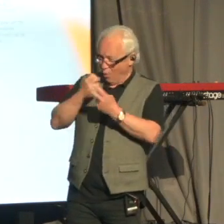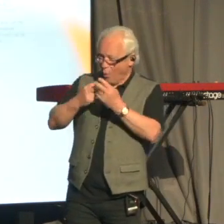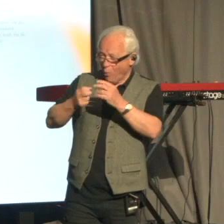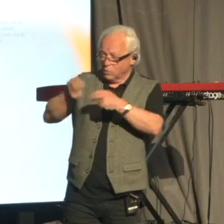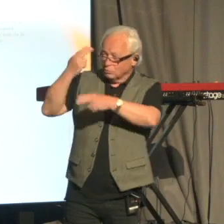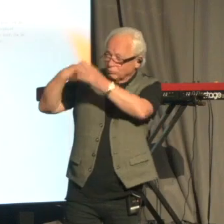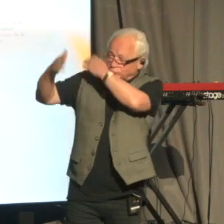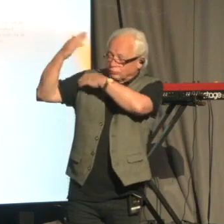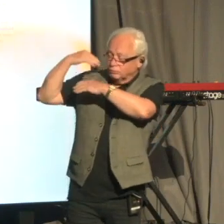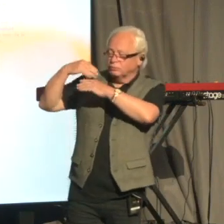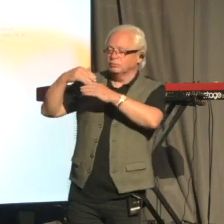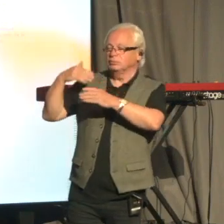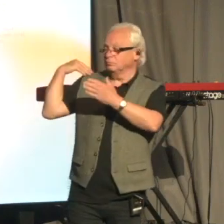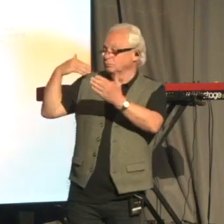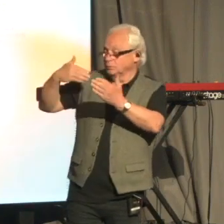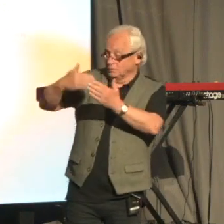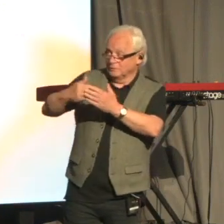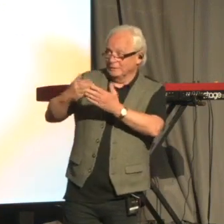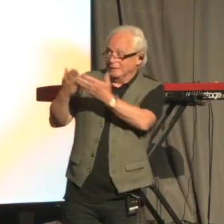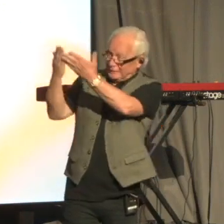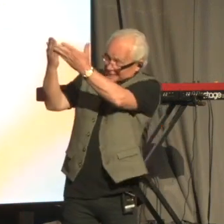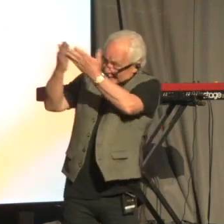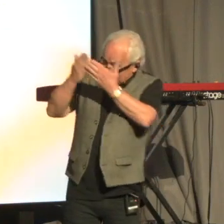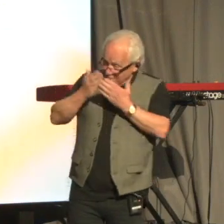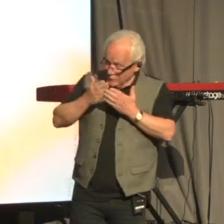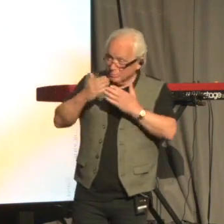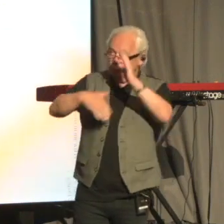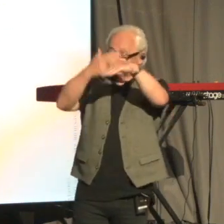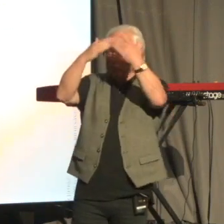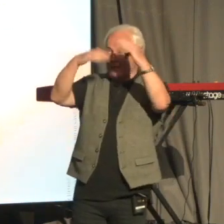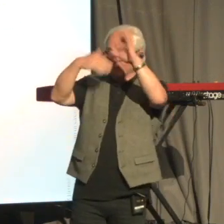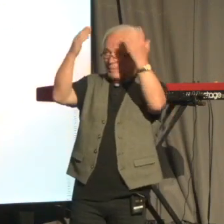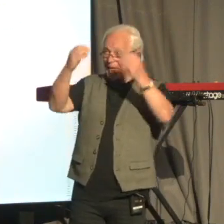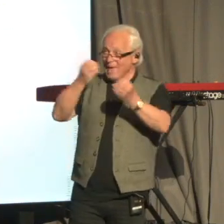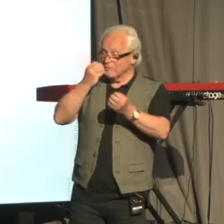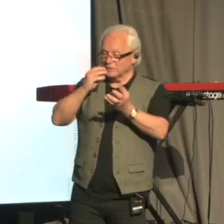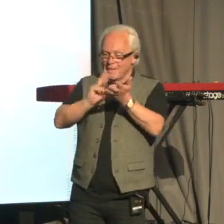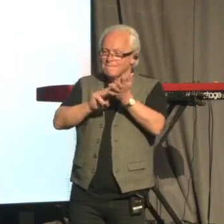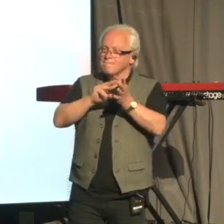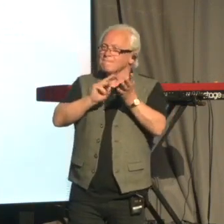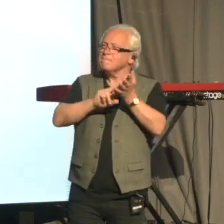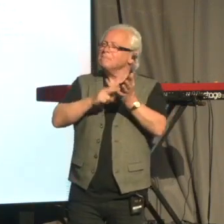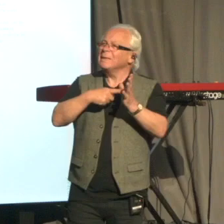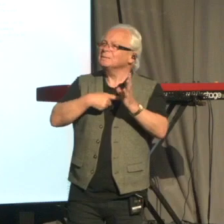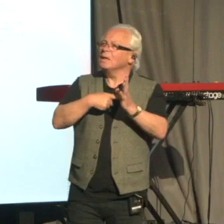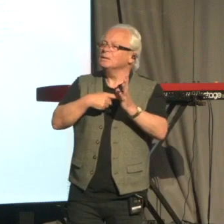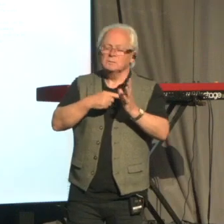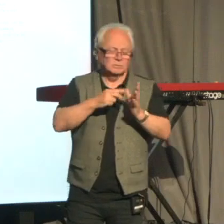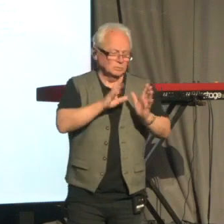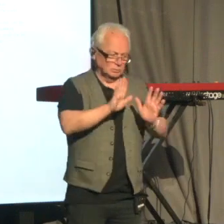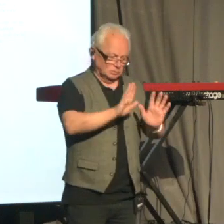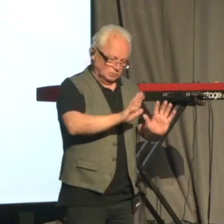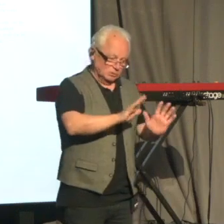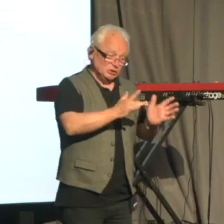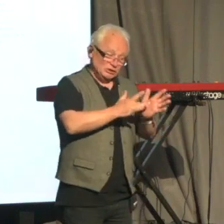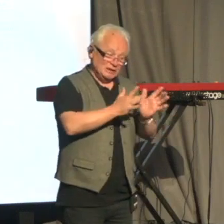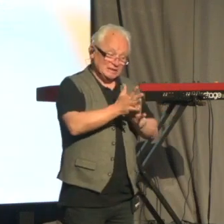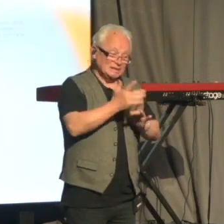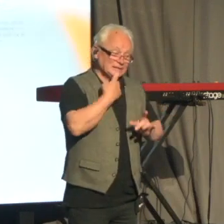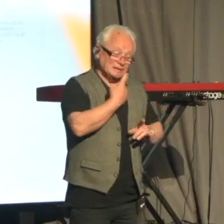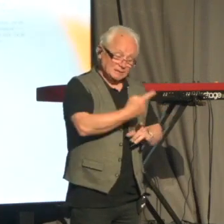wilderness. As it is written, he gave them bread from heaven to eat. Jesus said to them, very truly, I tell you, it is not Moses